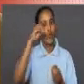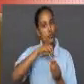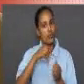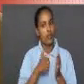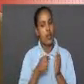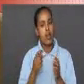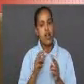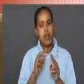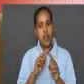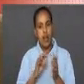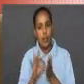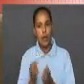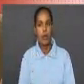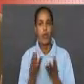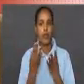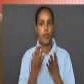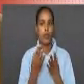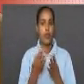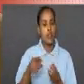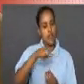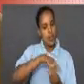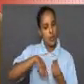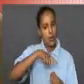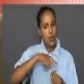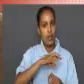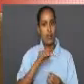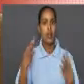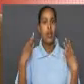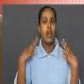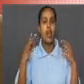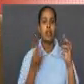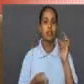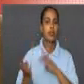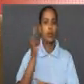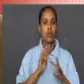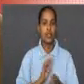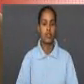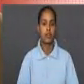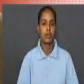to a number of pressing environmental and health concerns.